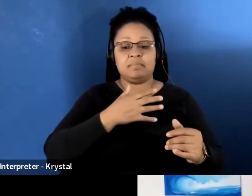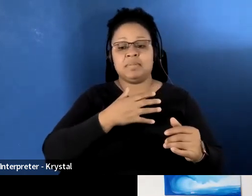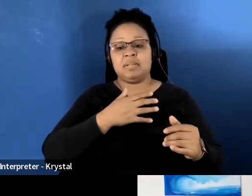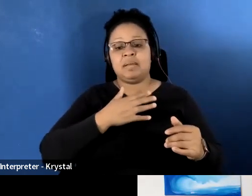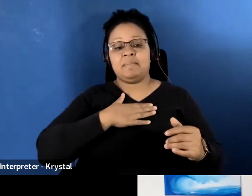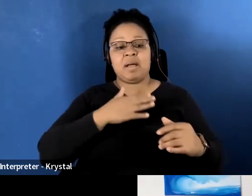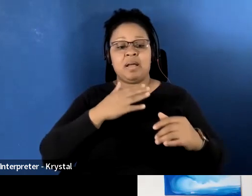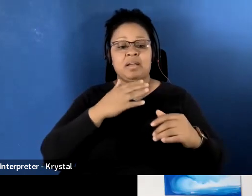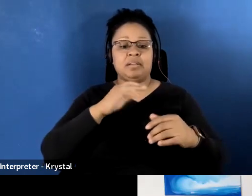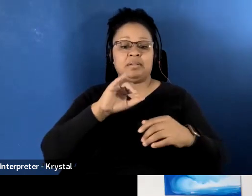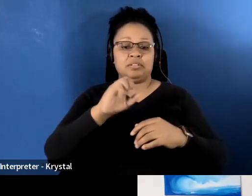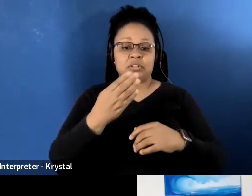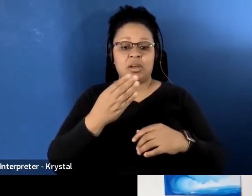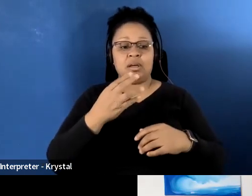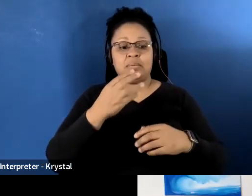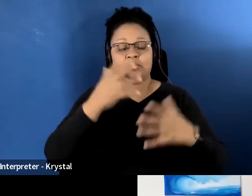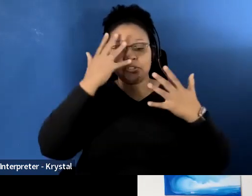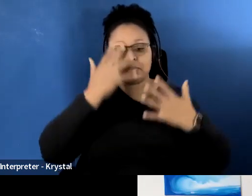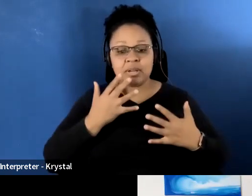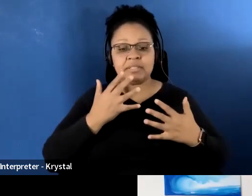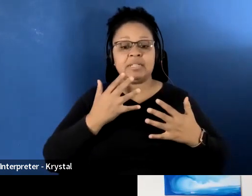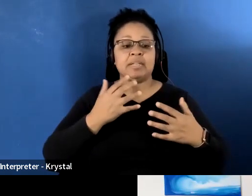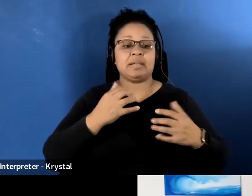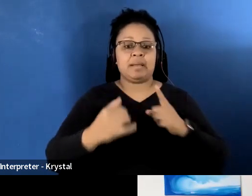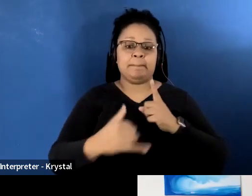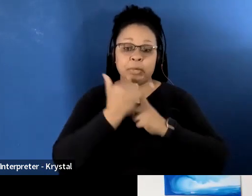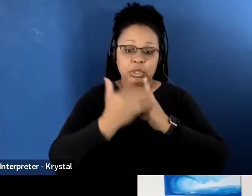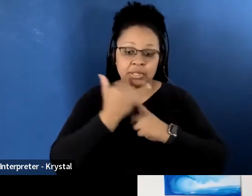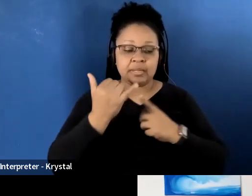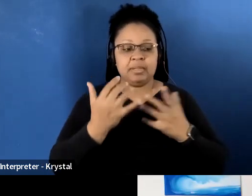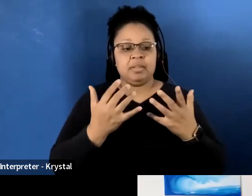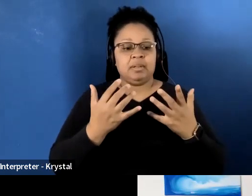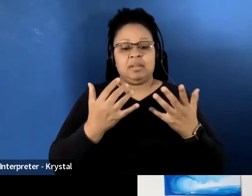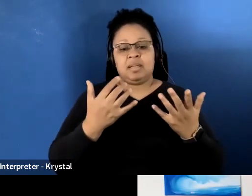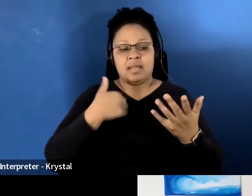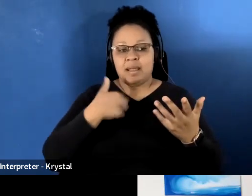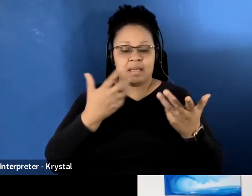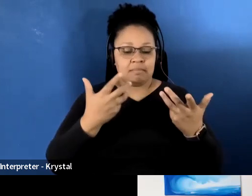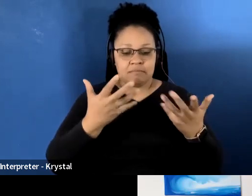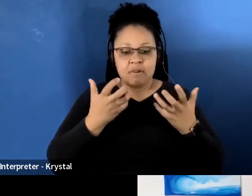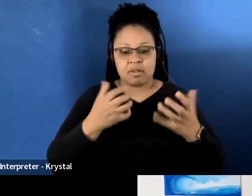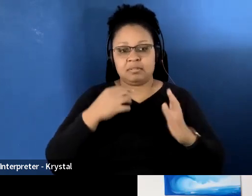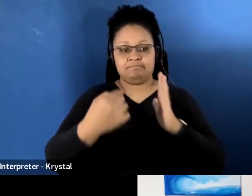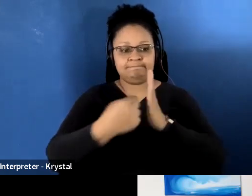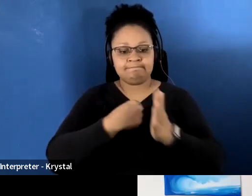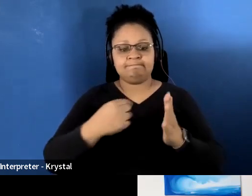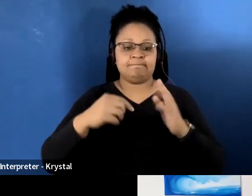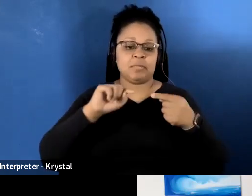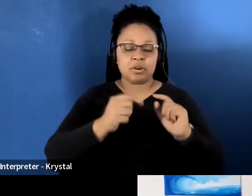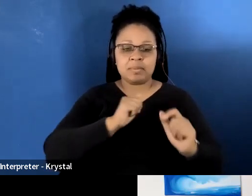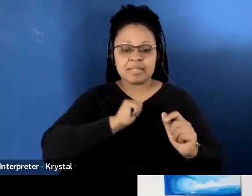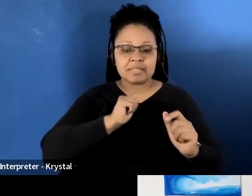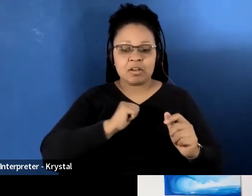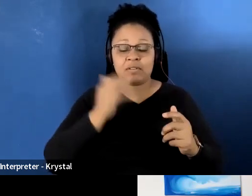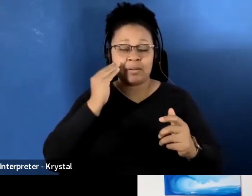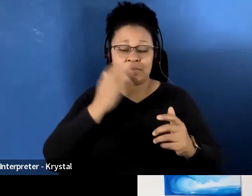got bullied at my job and I wanted to harm myself, but I didn't because I know my mom wouldn't see me suffering